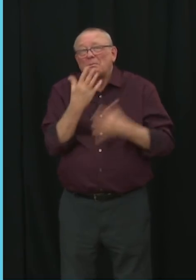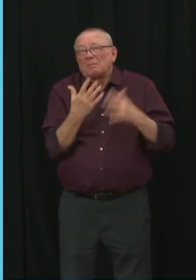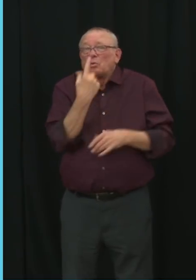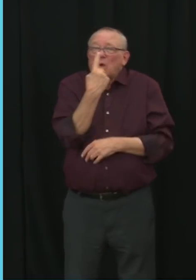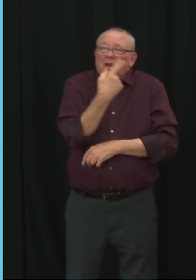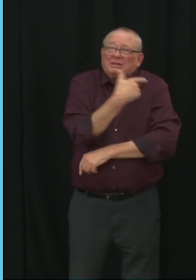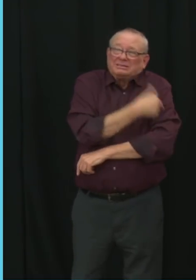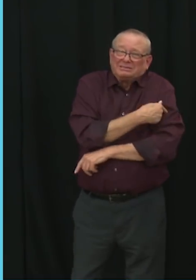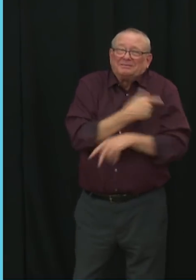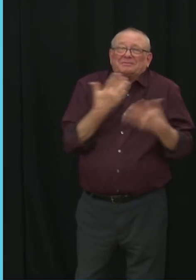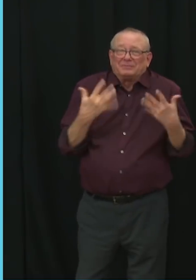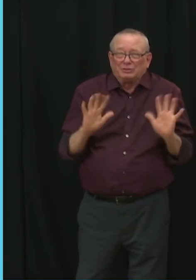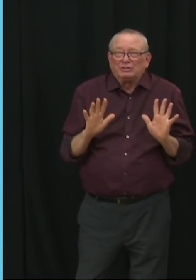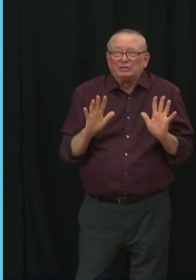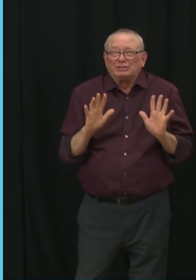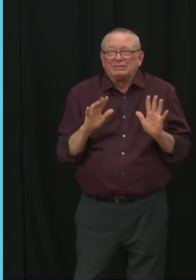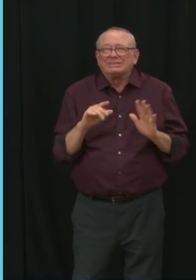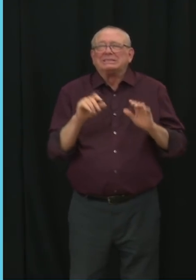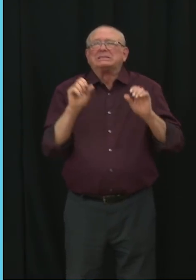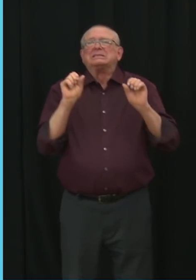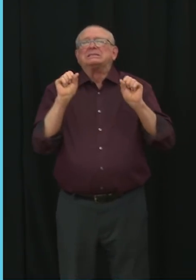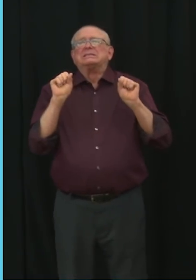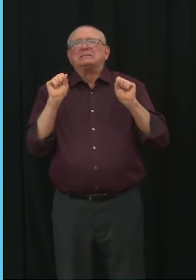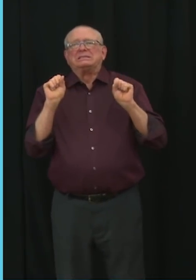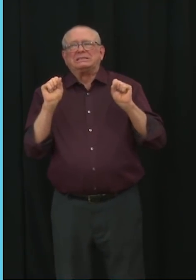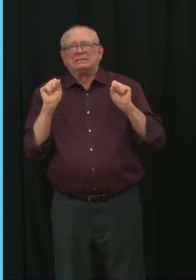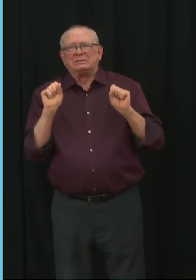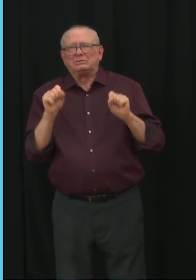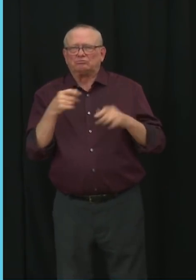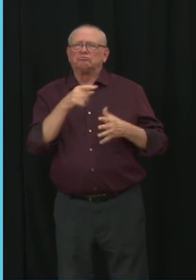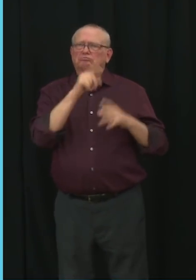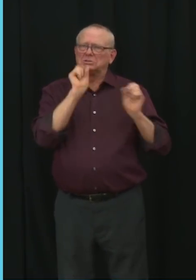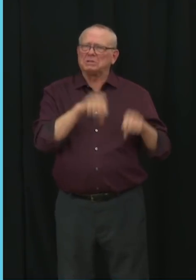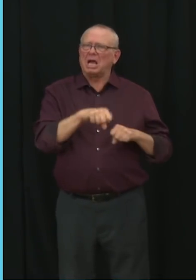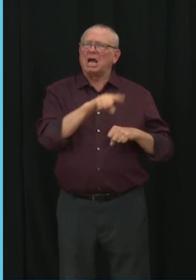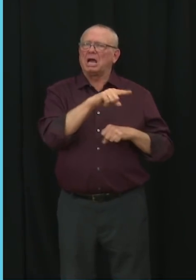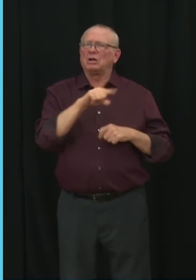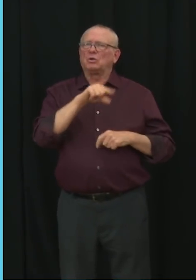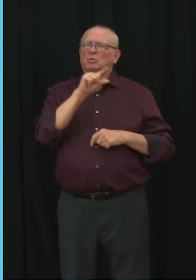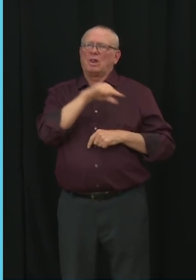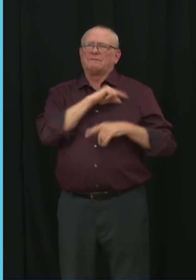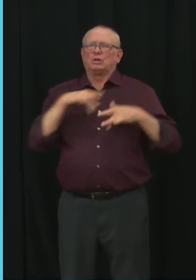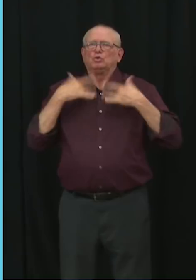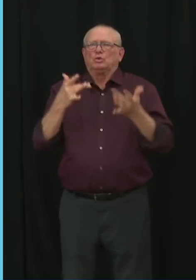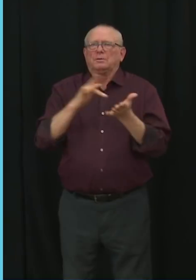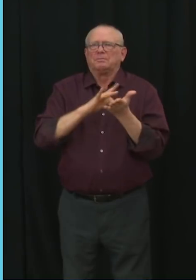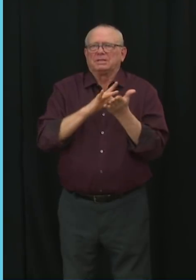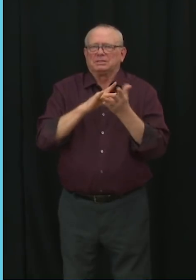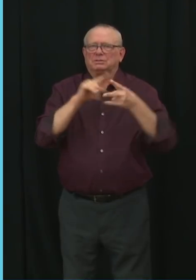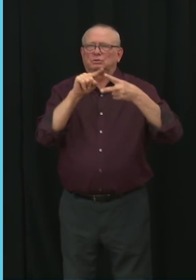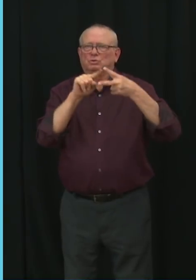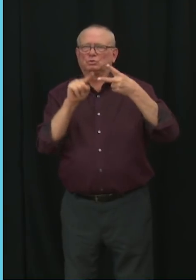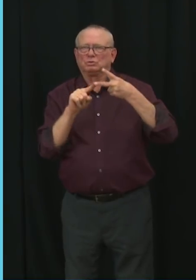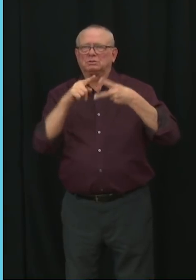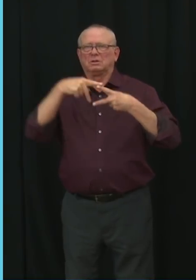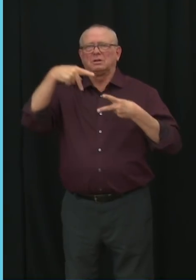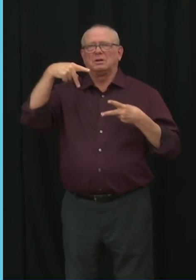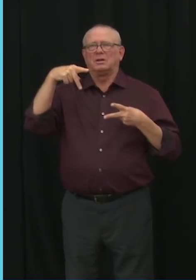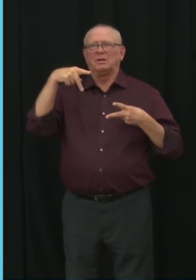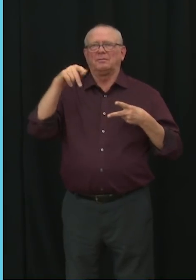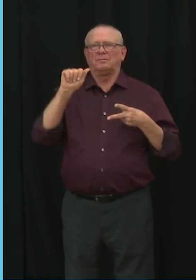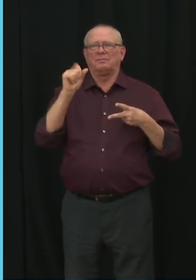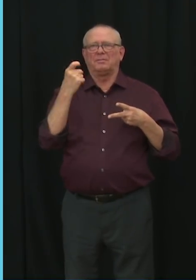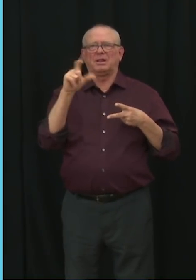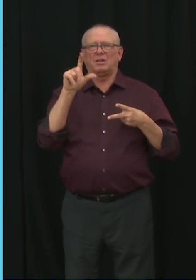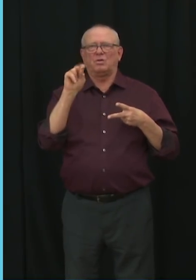be eligible for early treatment with either Paxlovid or Sotrovimab. This means that individuals in this group who